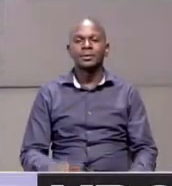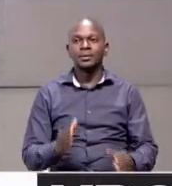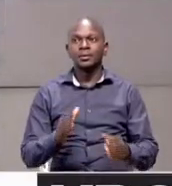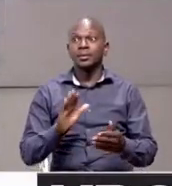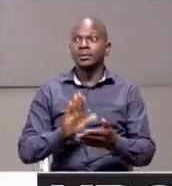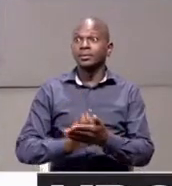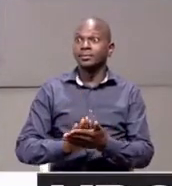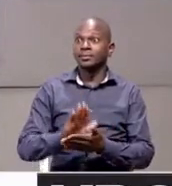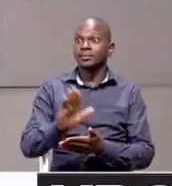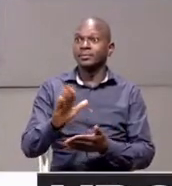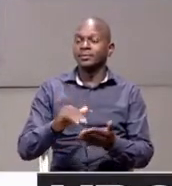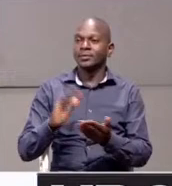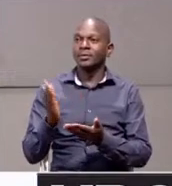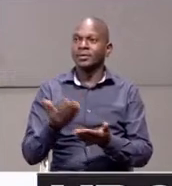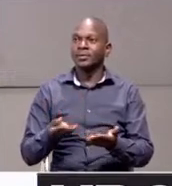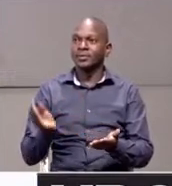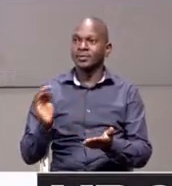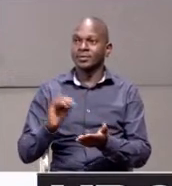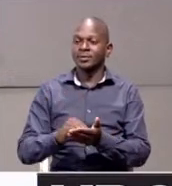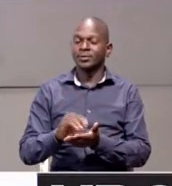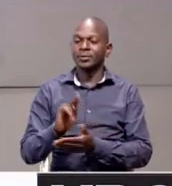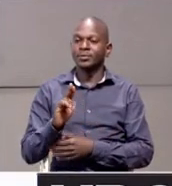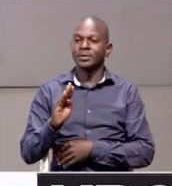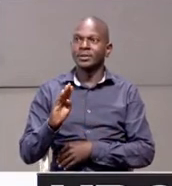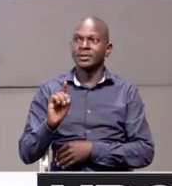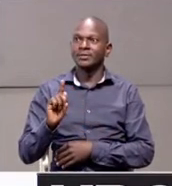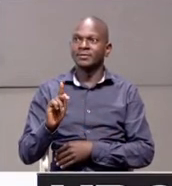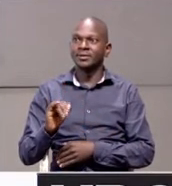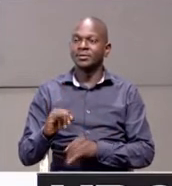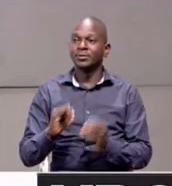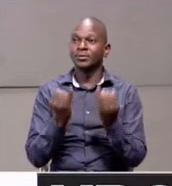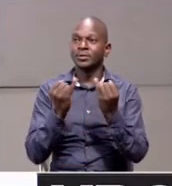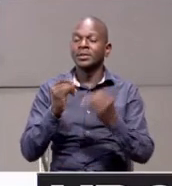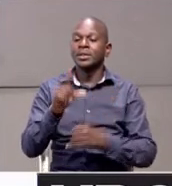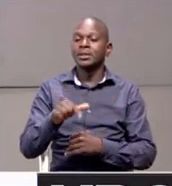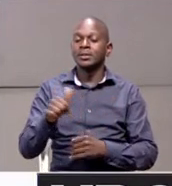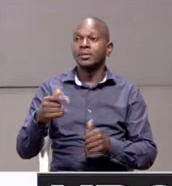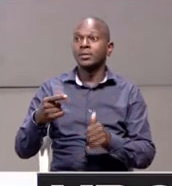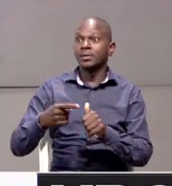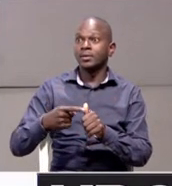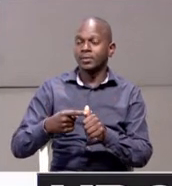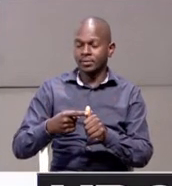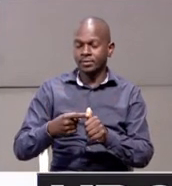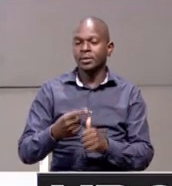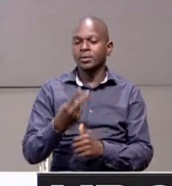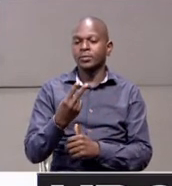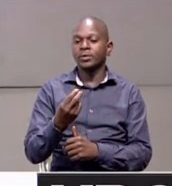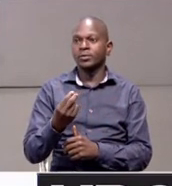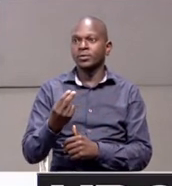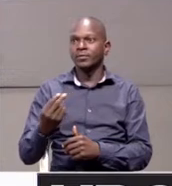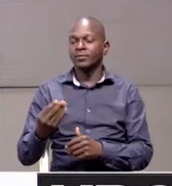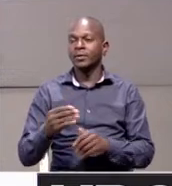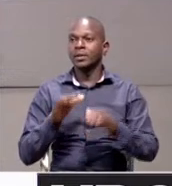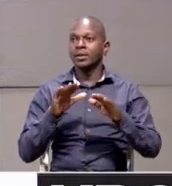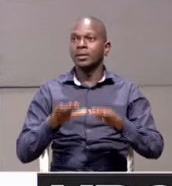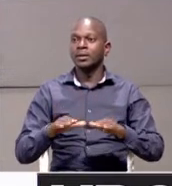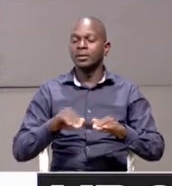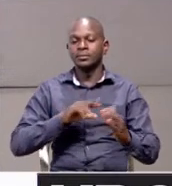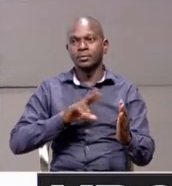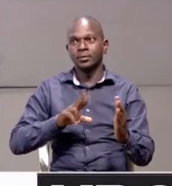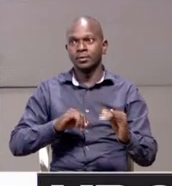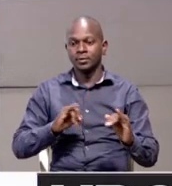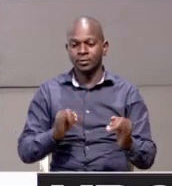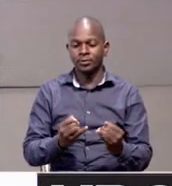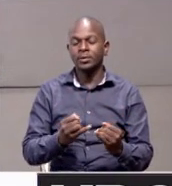Very good evening and welcome once again to UBC News Tonight. Today on the 7th of April 2024, my name is Sharon Kyomugisha